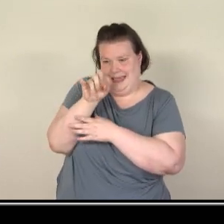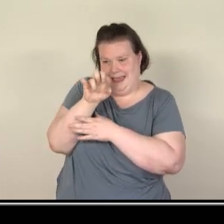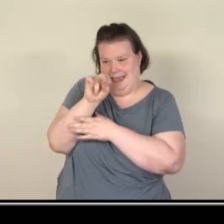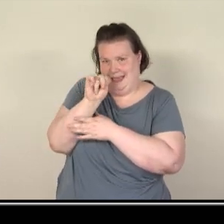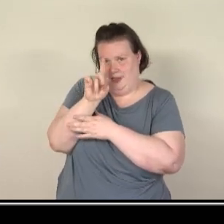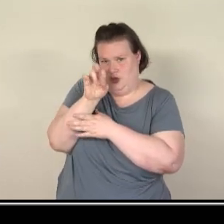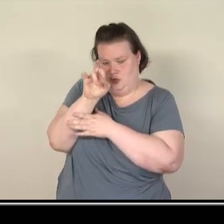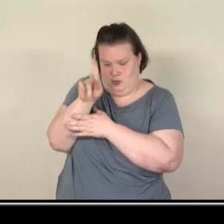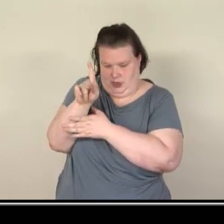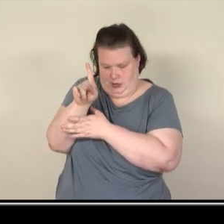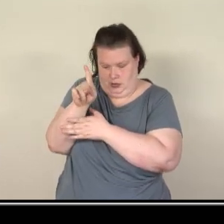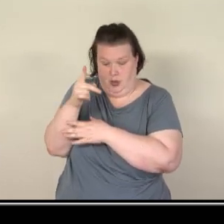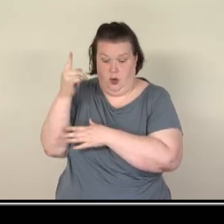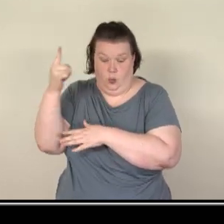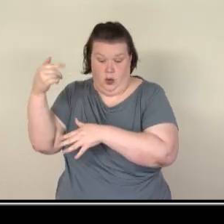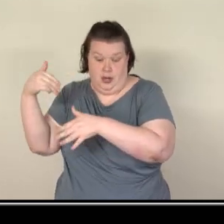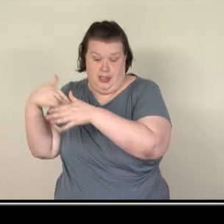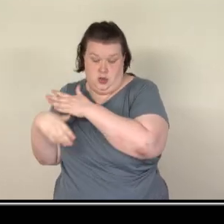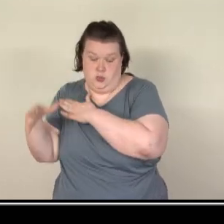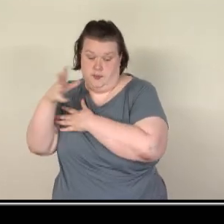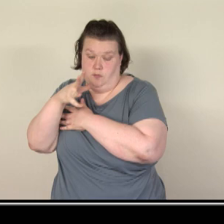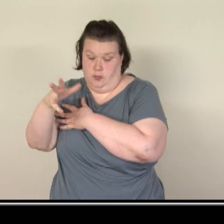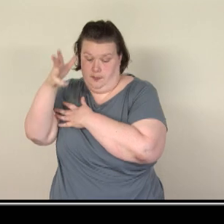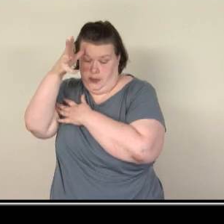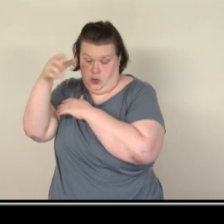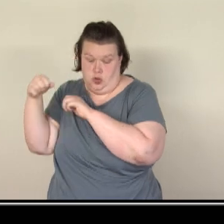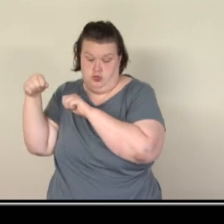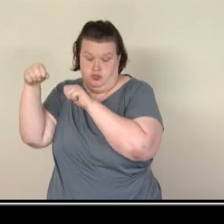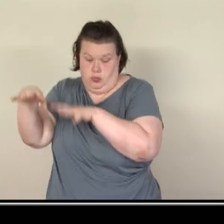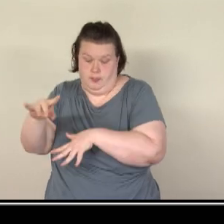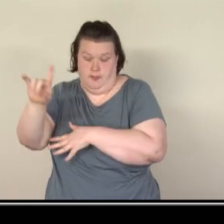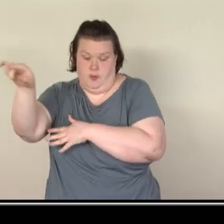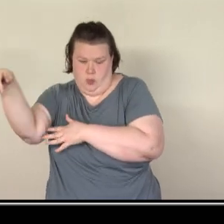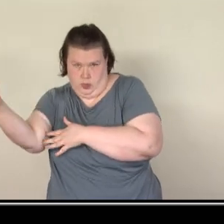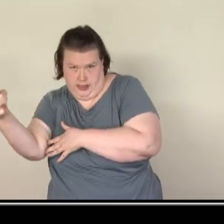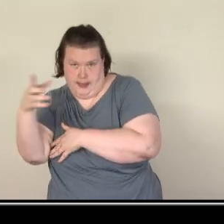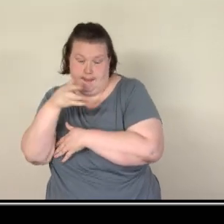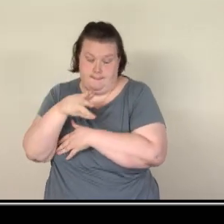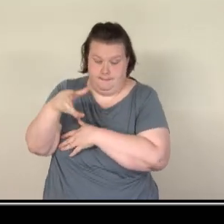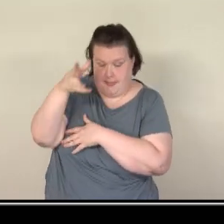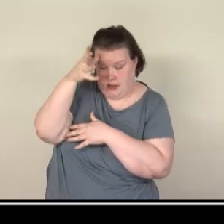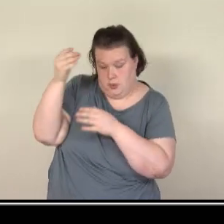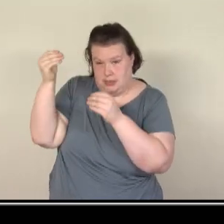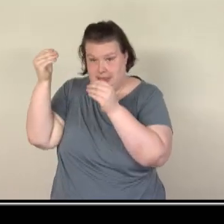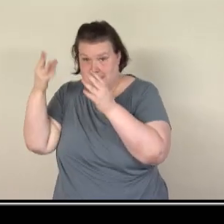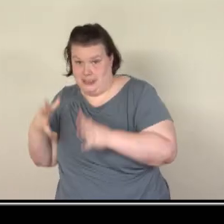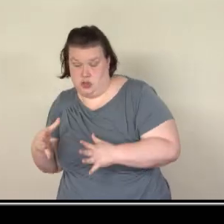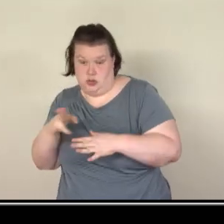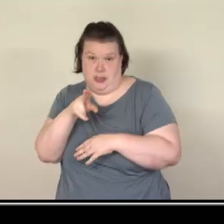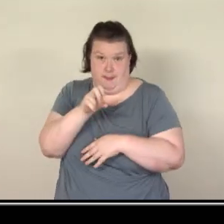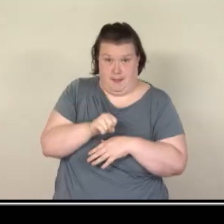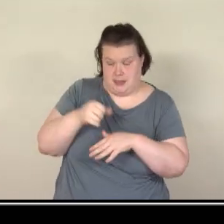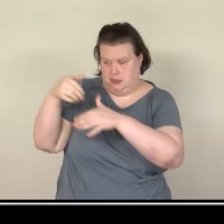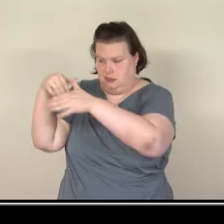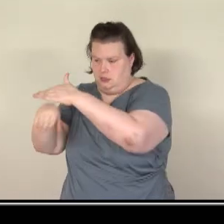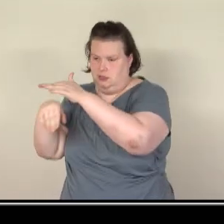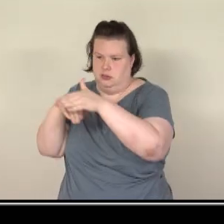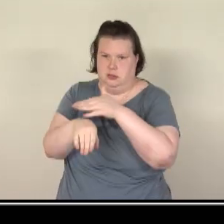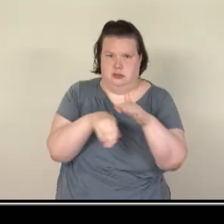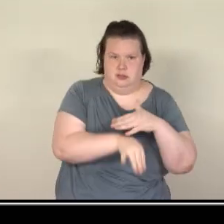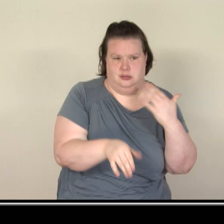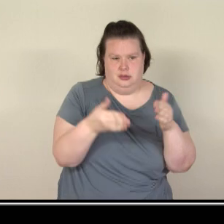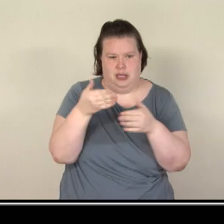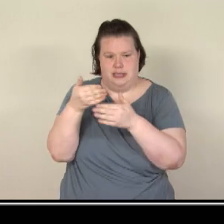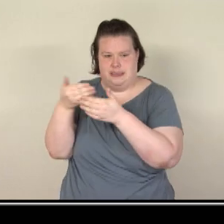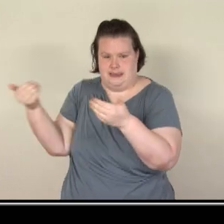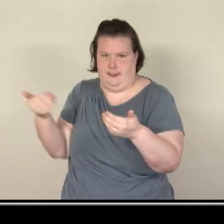dedicated entry for parent drop-off. And so parents and teachers and buses will have separated drives